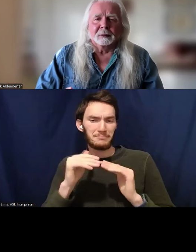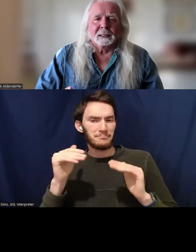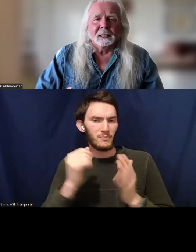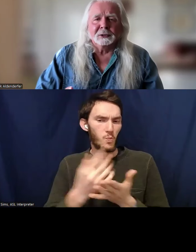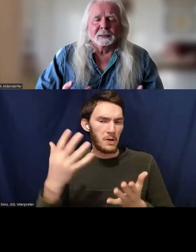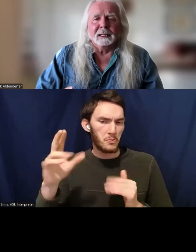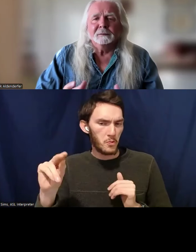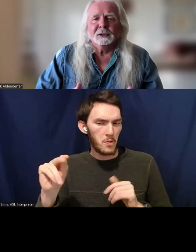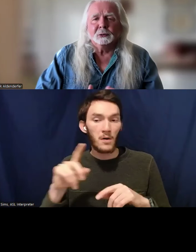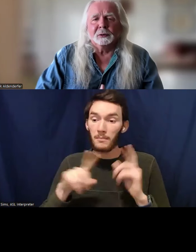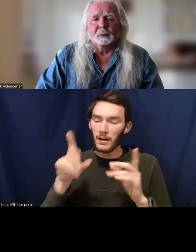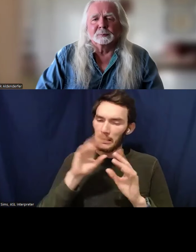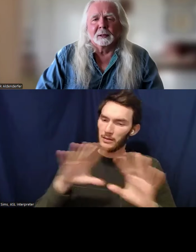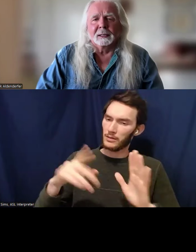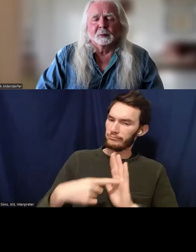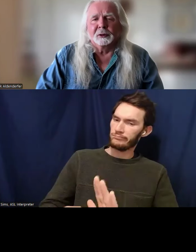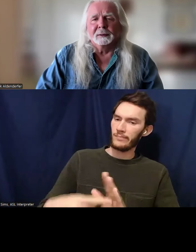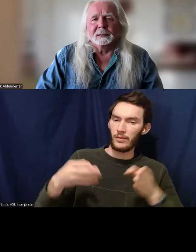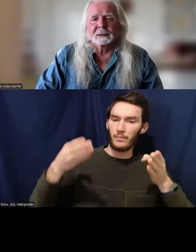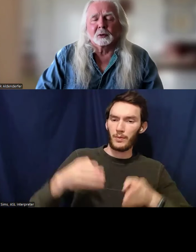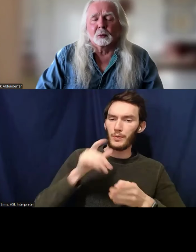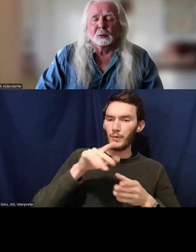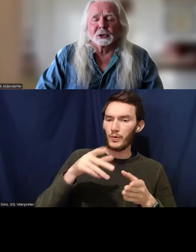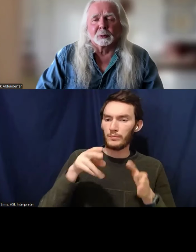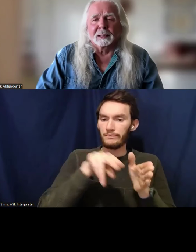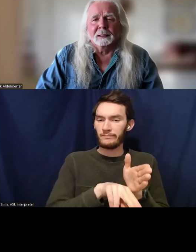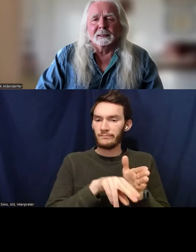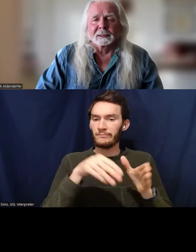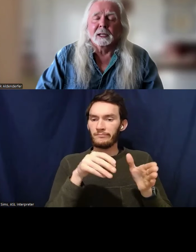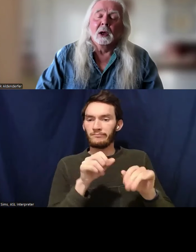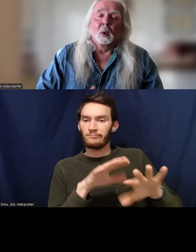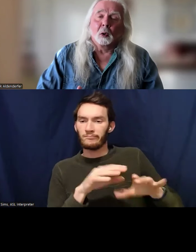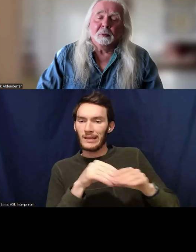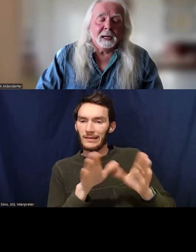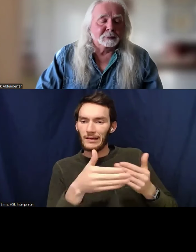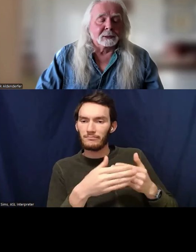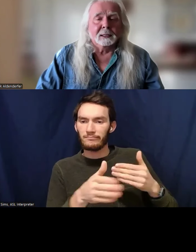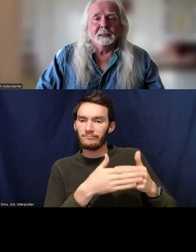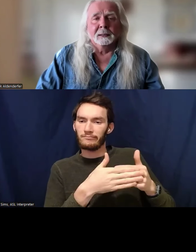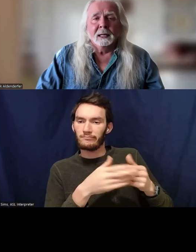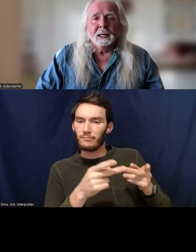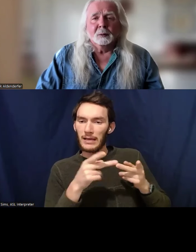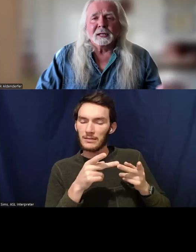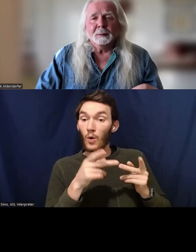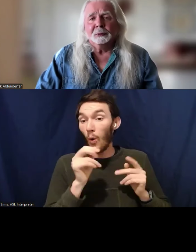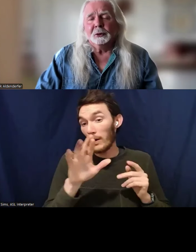clear indication that the individual that was buried within this mortuary context, or perhaps his kin, was able to